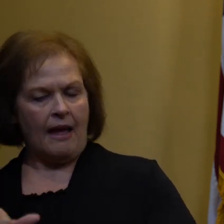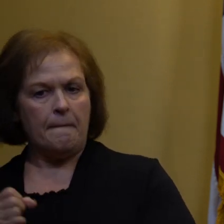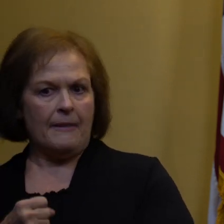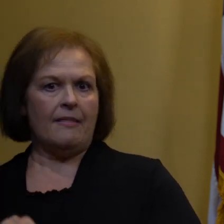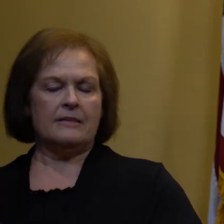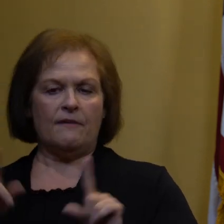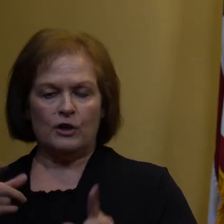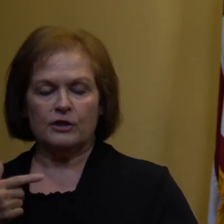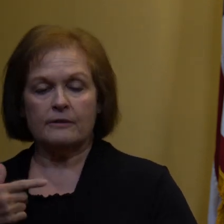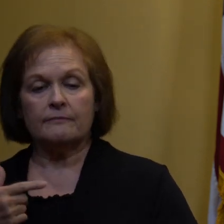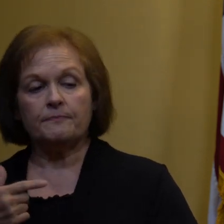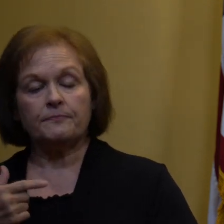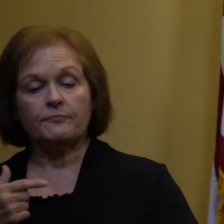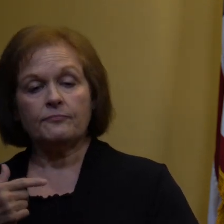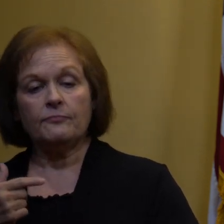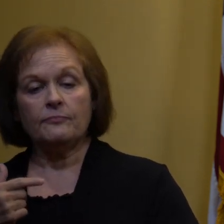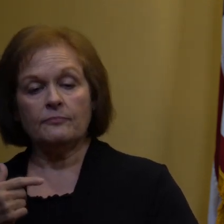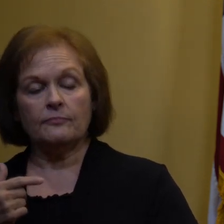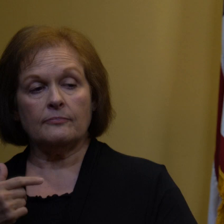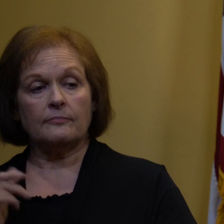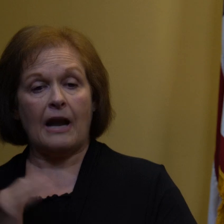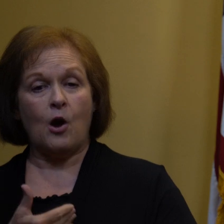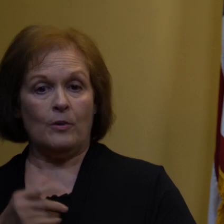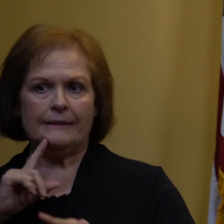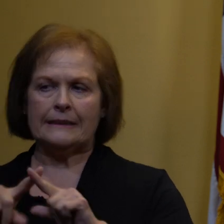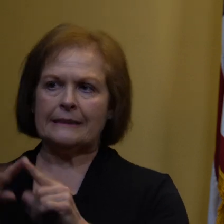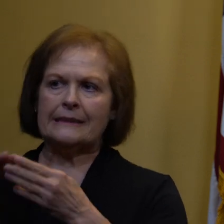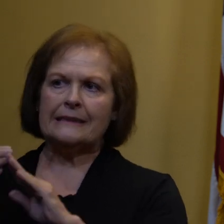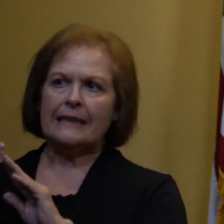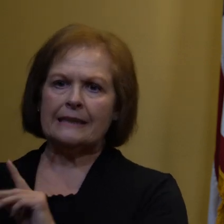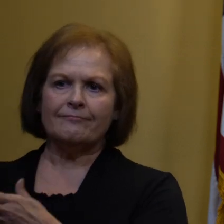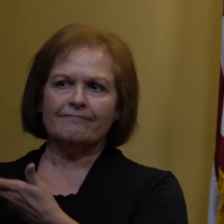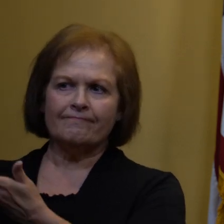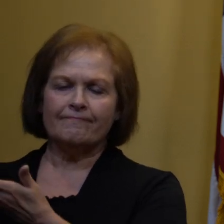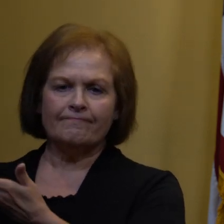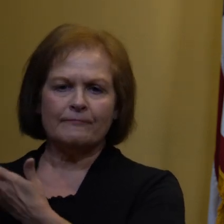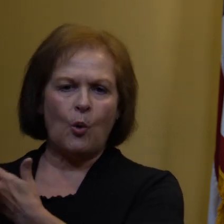Even was paid a visit by our sister city,